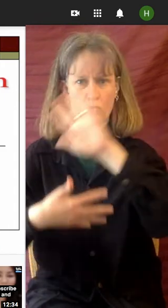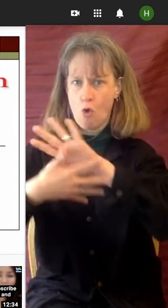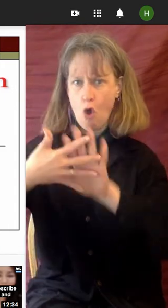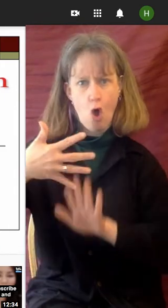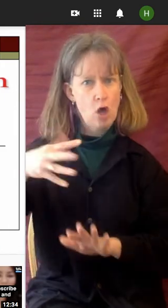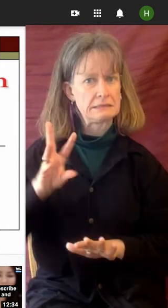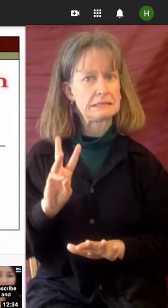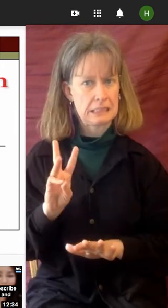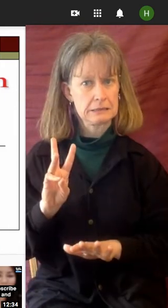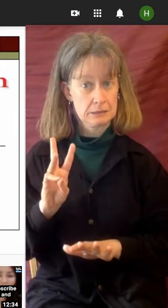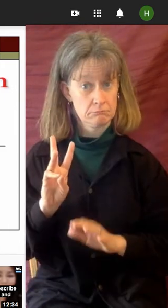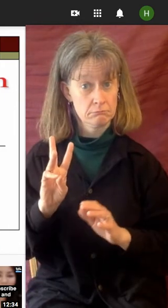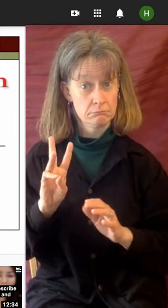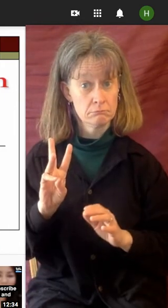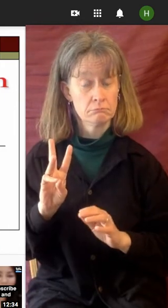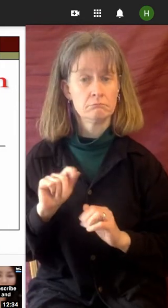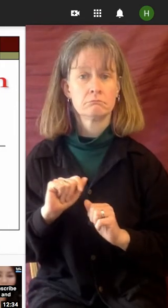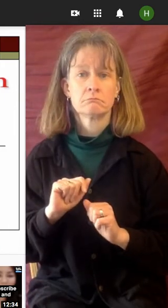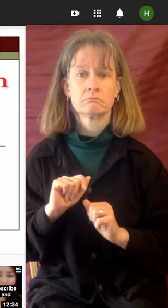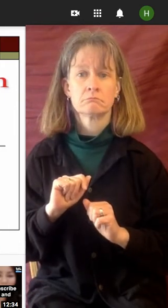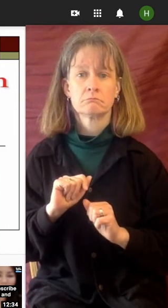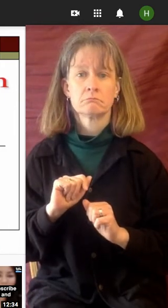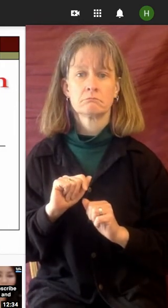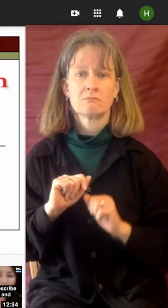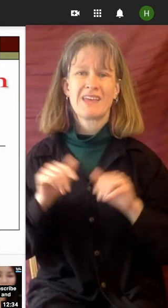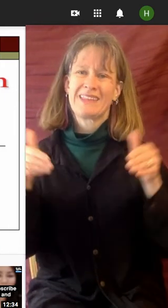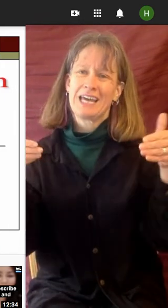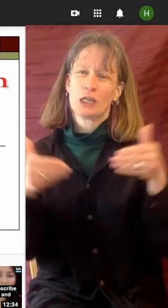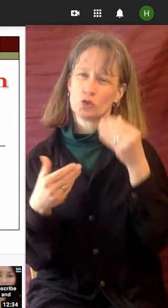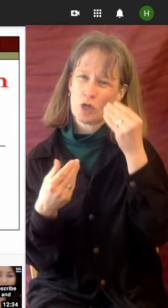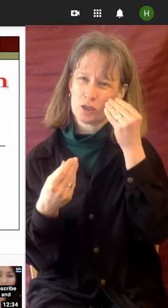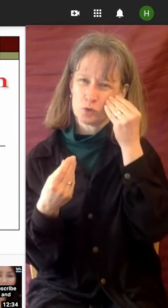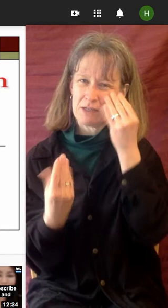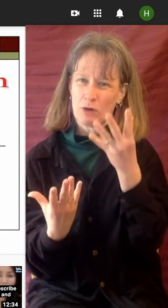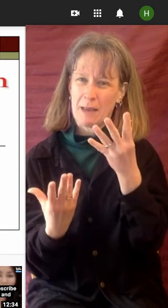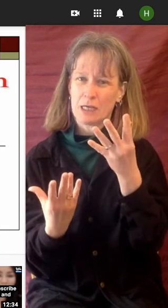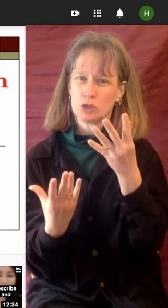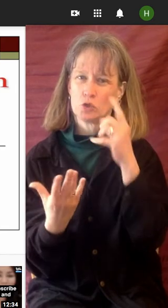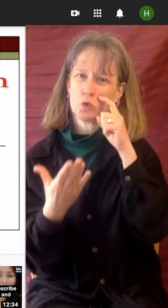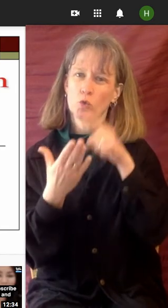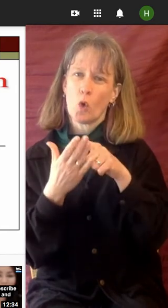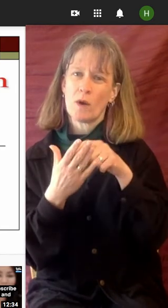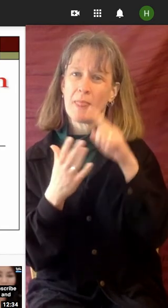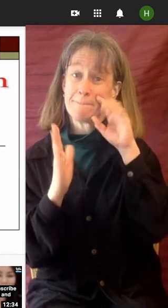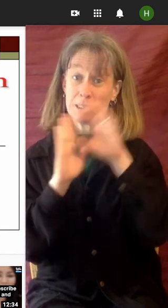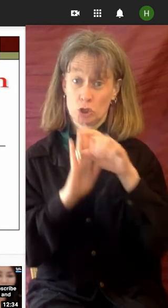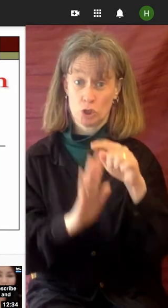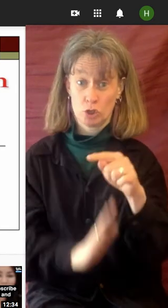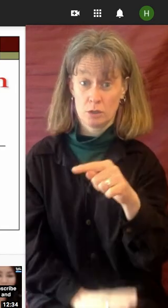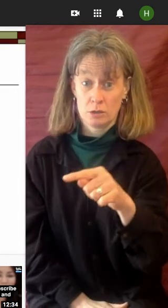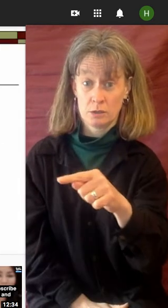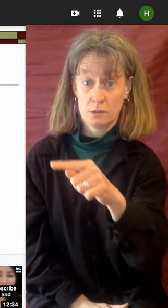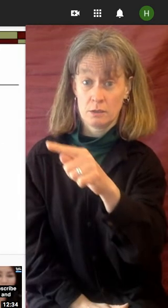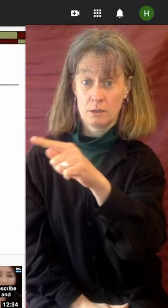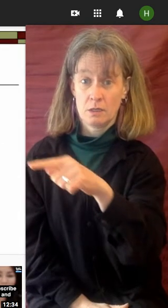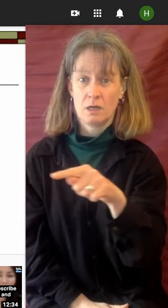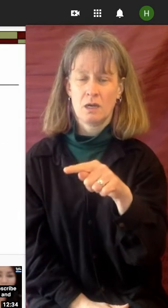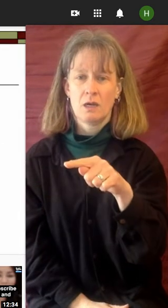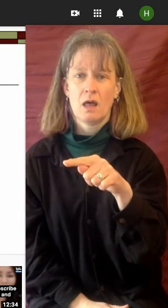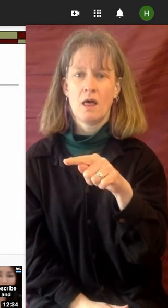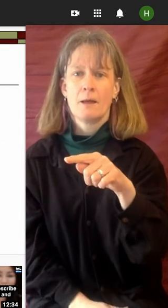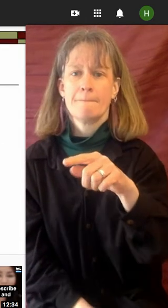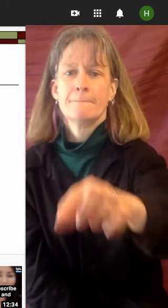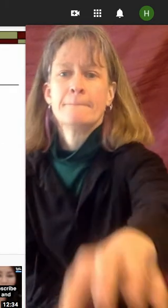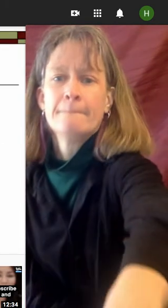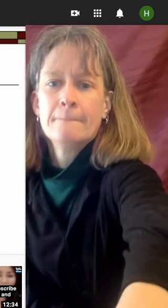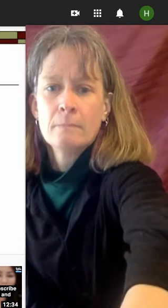evidence. So here's this intro slide. You can see all these are fossils, which is our first piece of